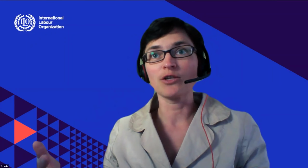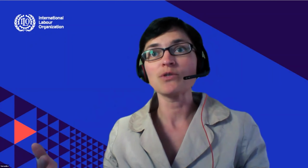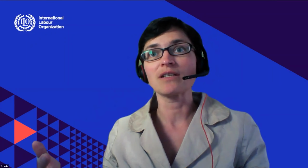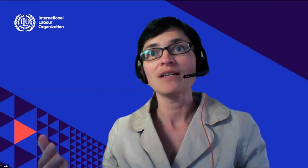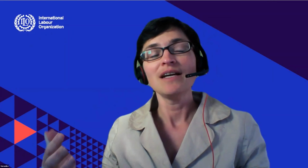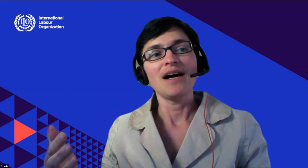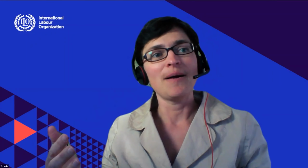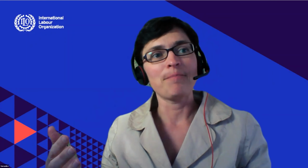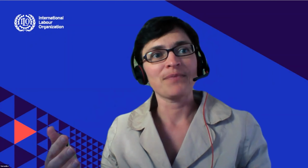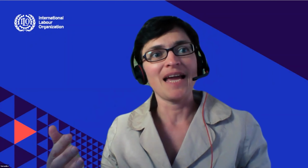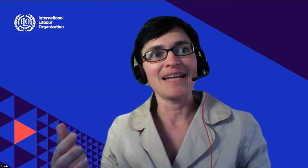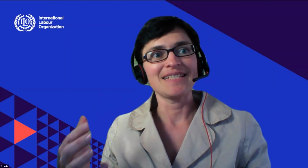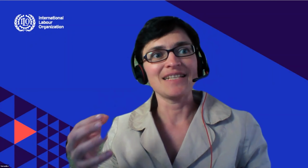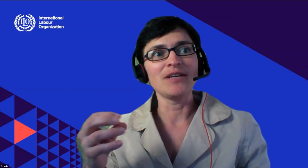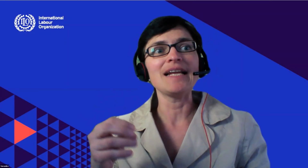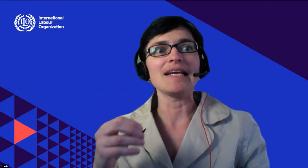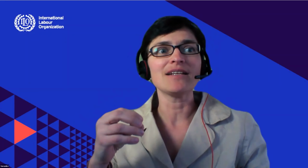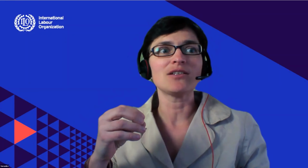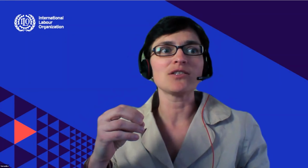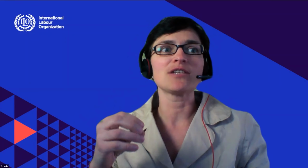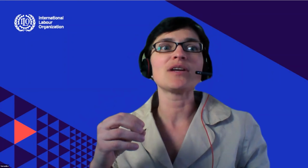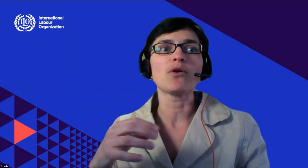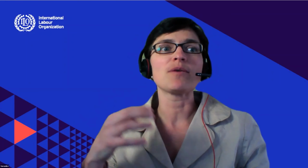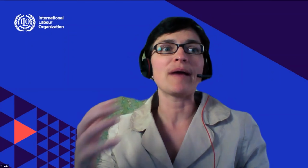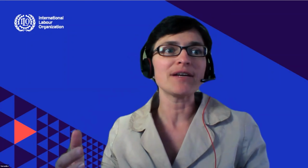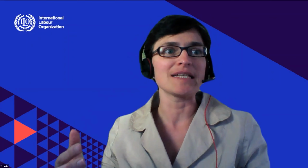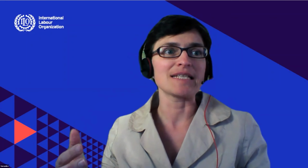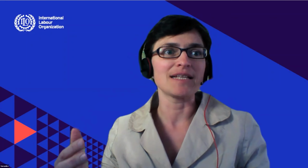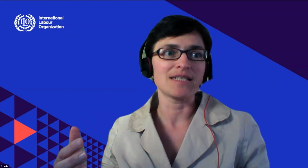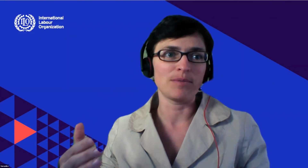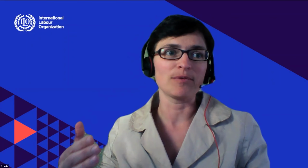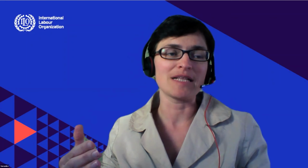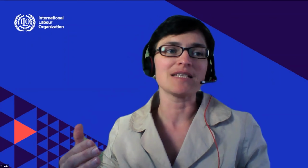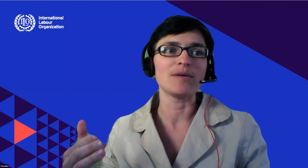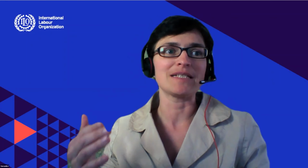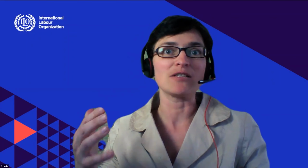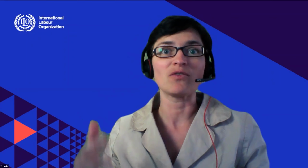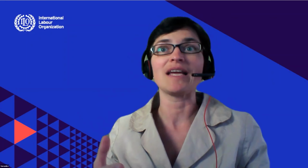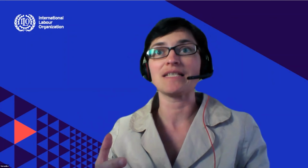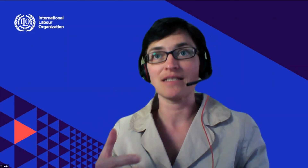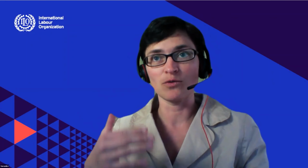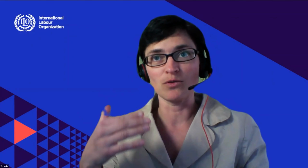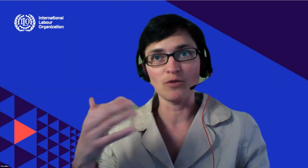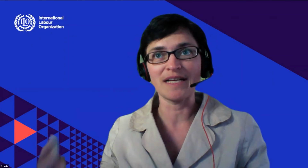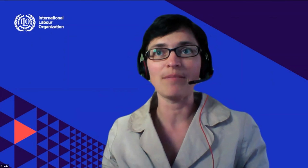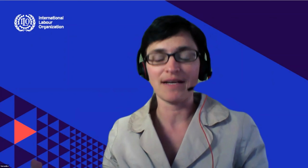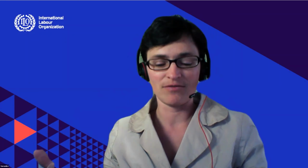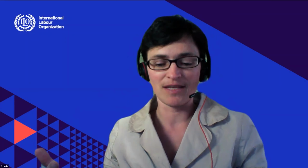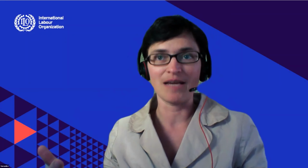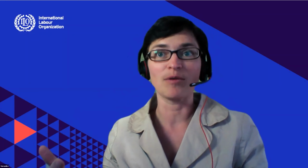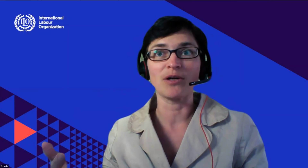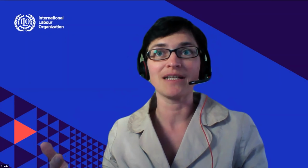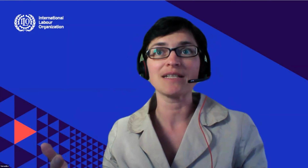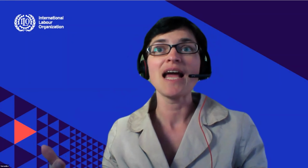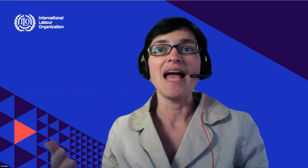social inclusion, and really considering more the barriers that people with disabilities face to become active